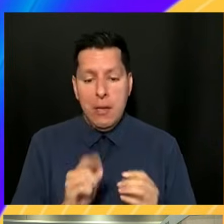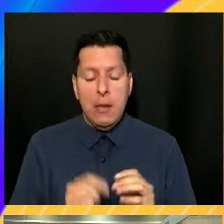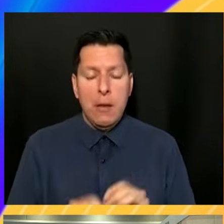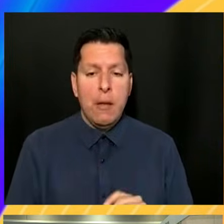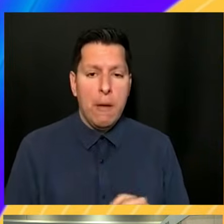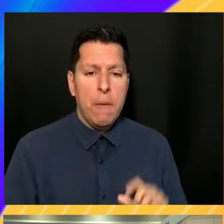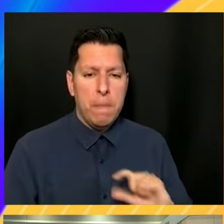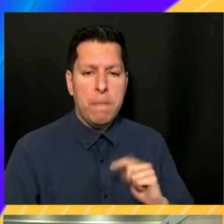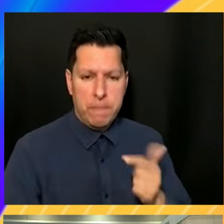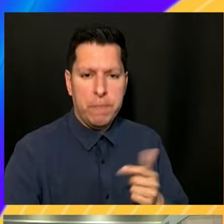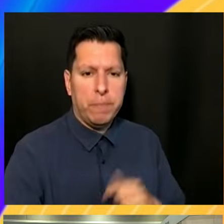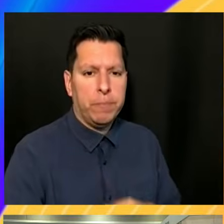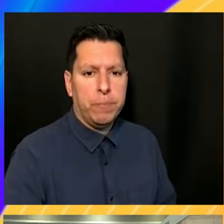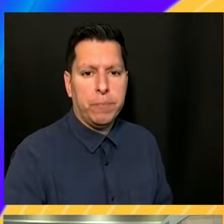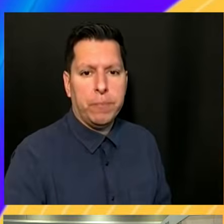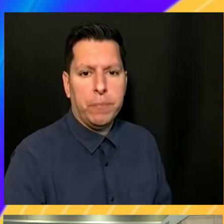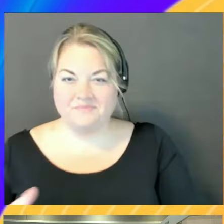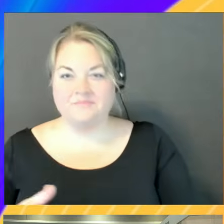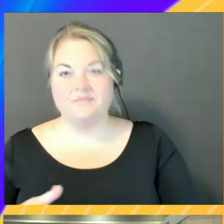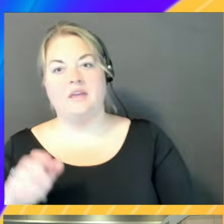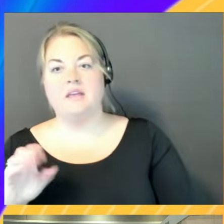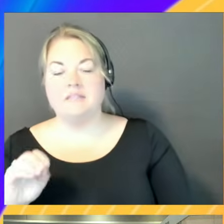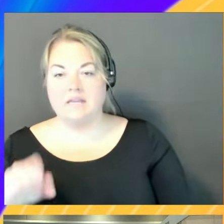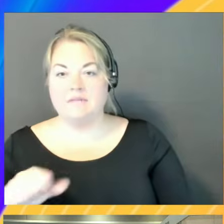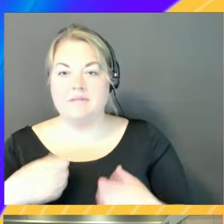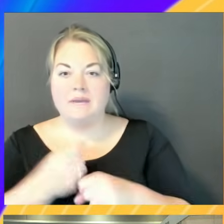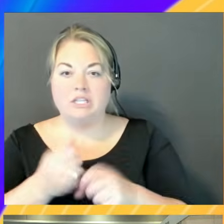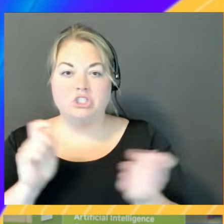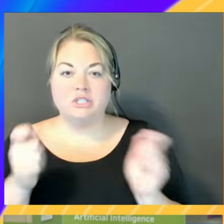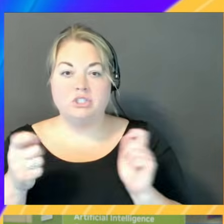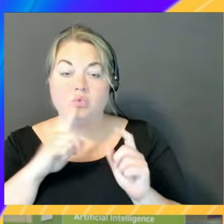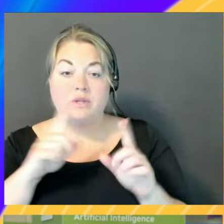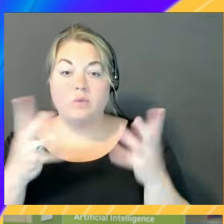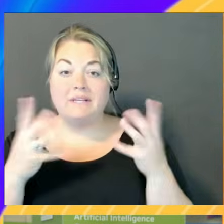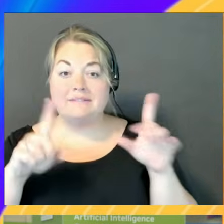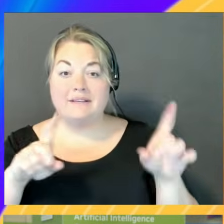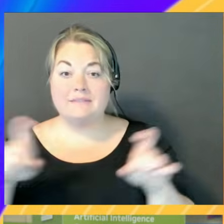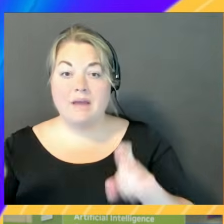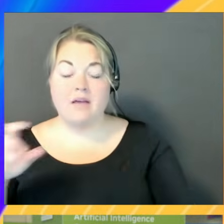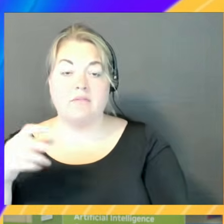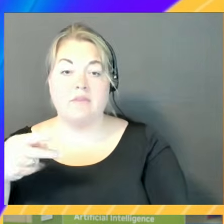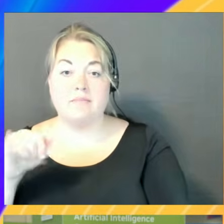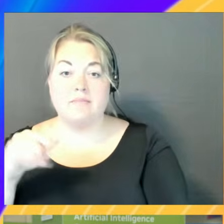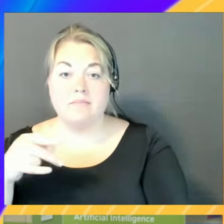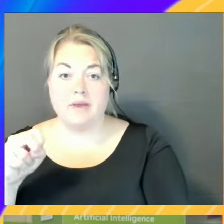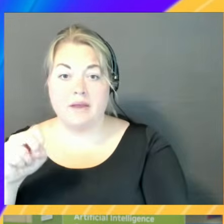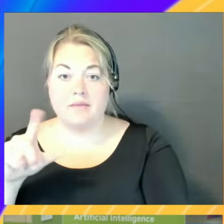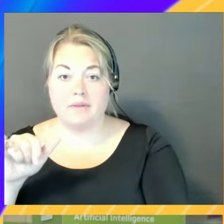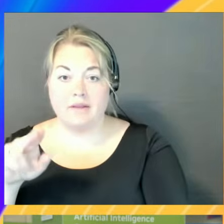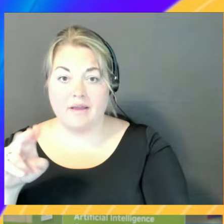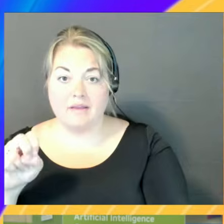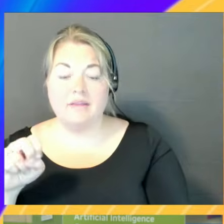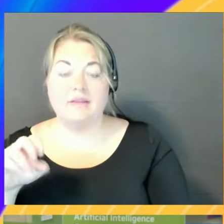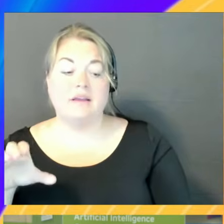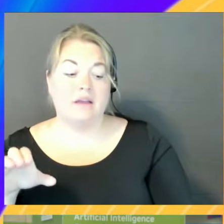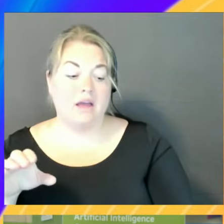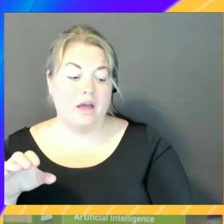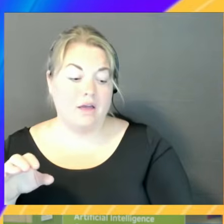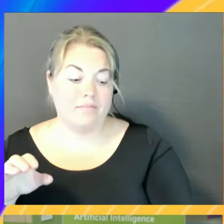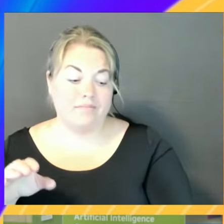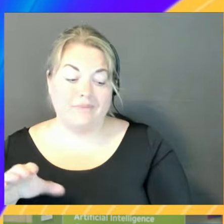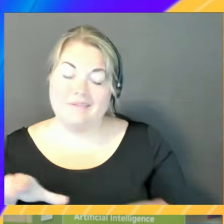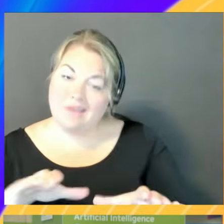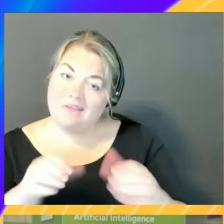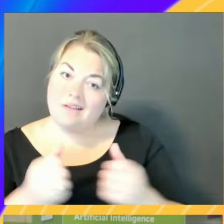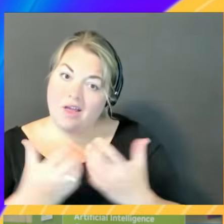like breaking changes, right? So you really want to test them out, and the pipeline does a lot of checking and stuff, because you want to be